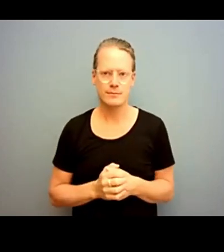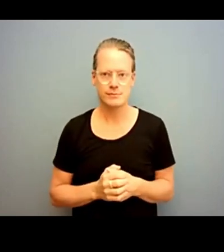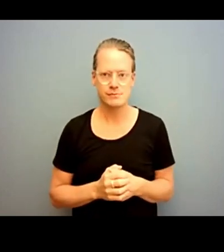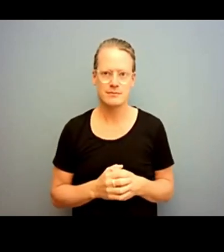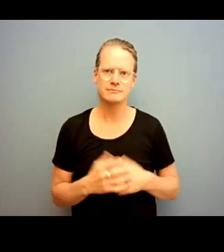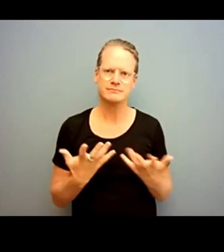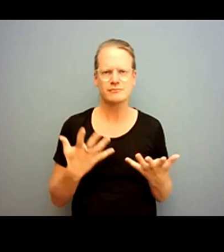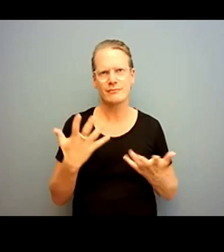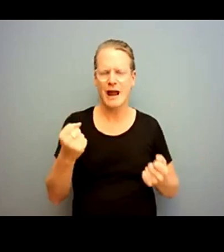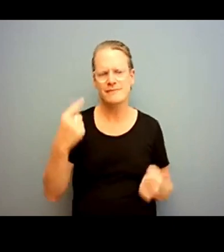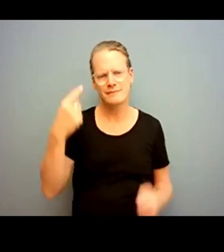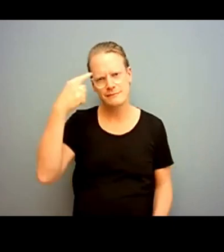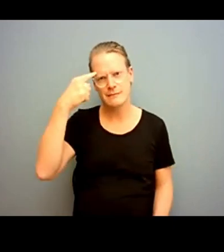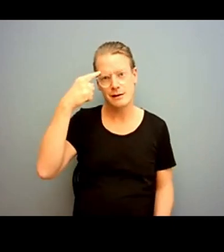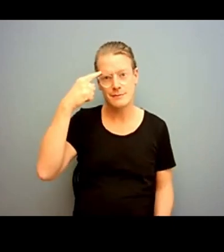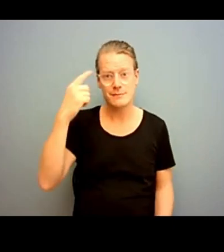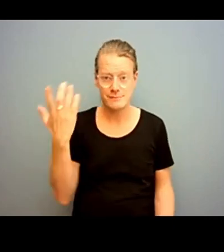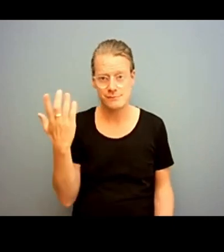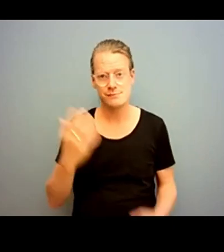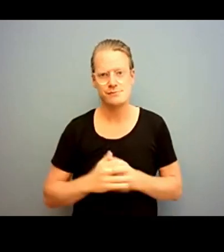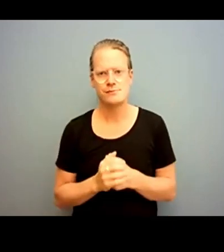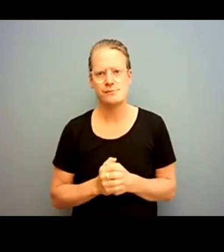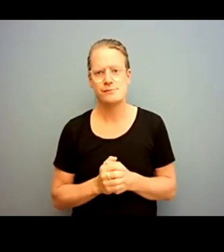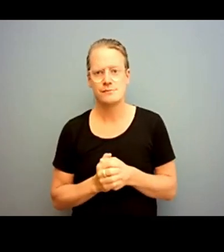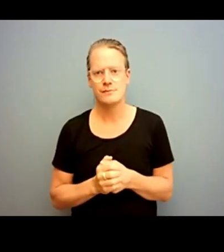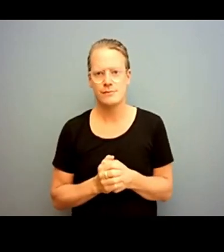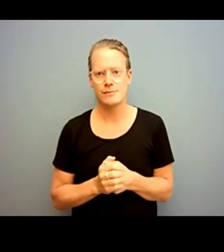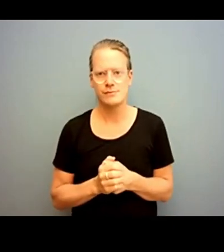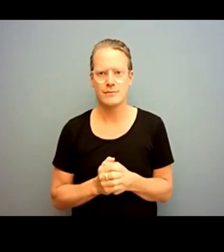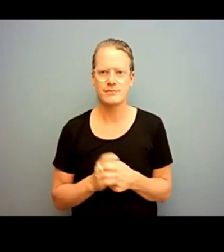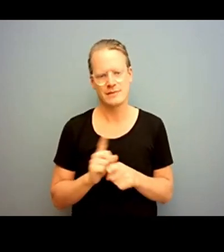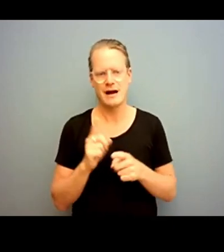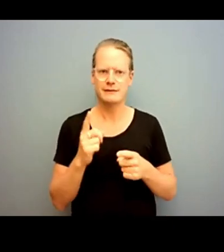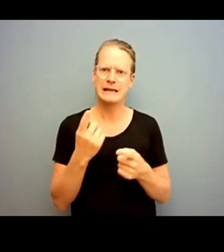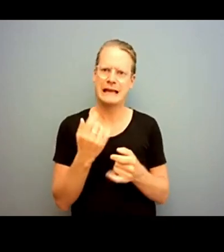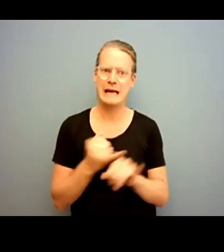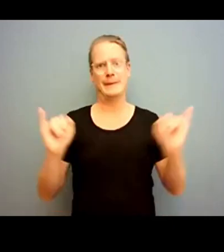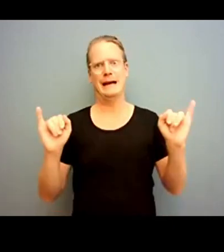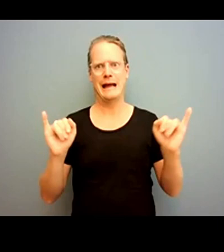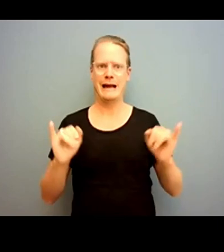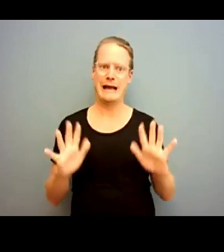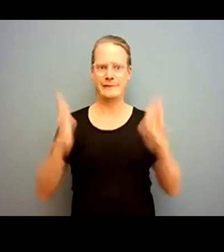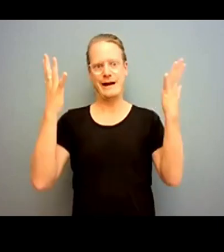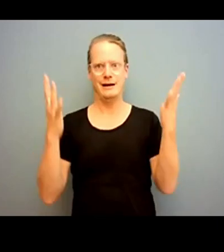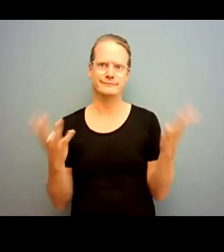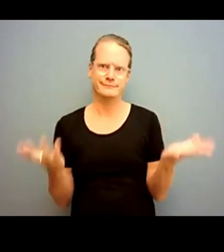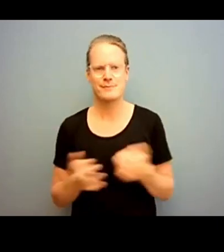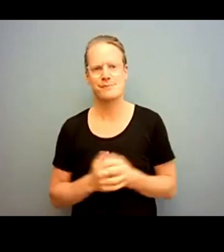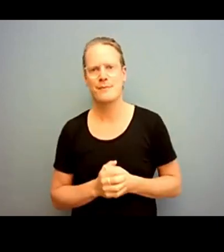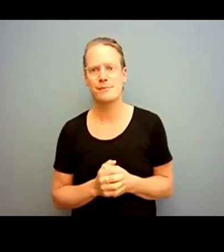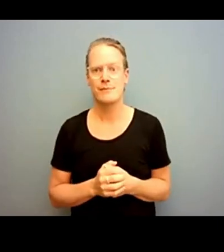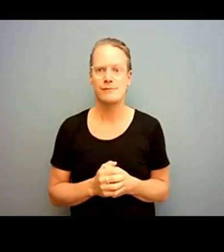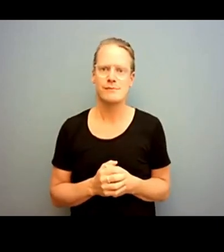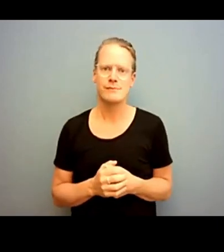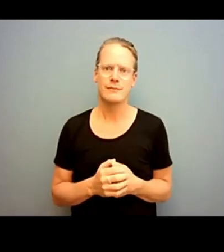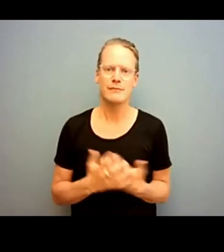with disabilities? Why don't you equally insist on it for older persons too, and particularly those